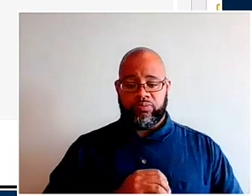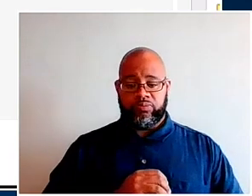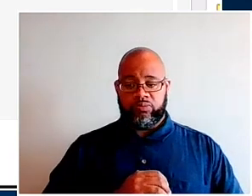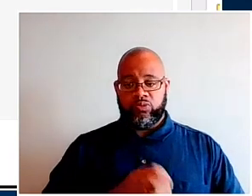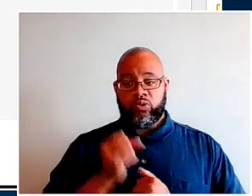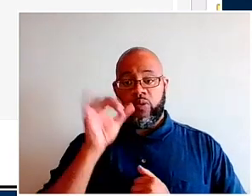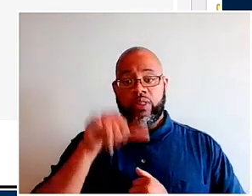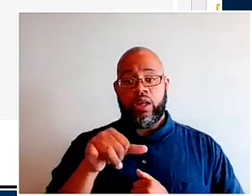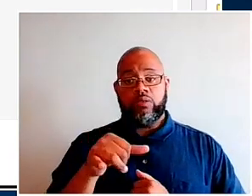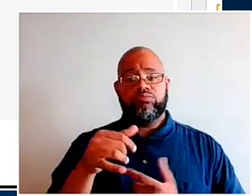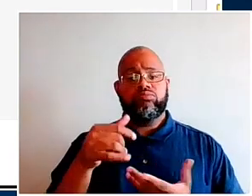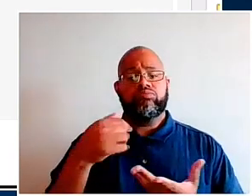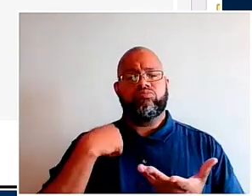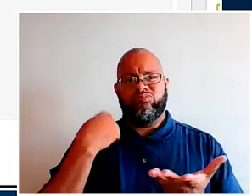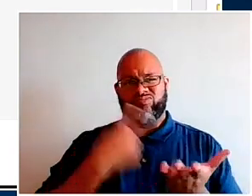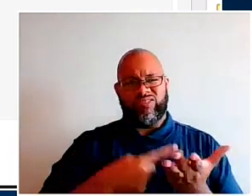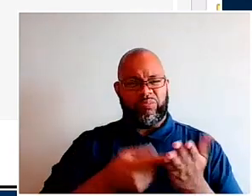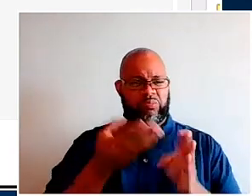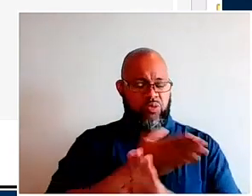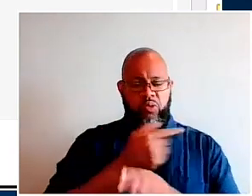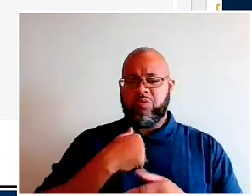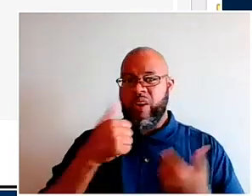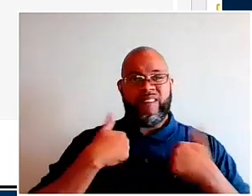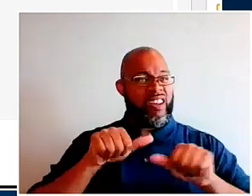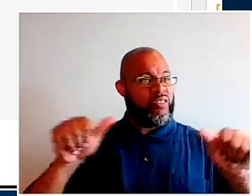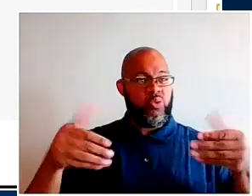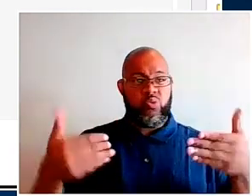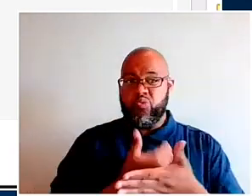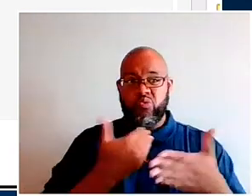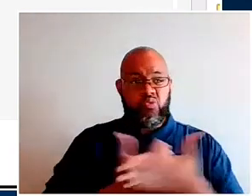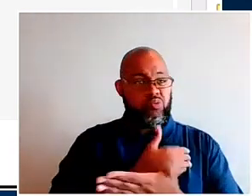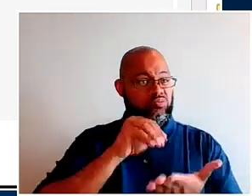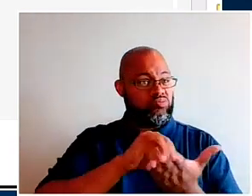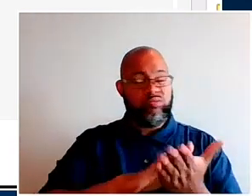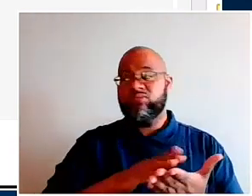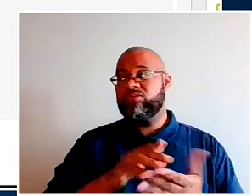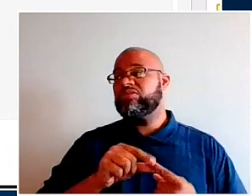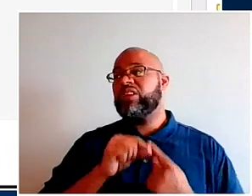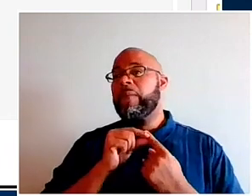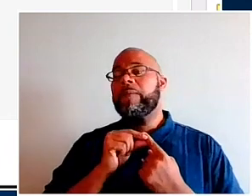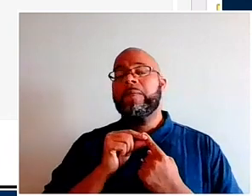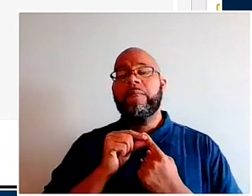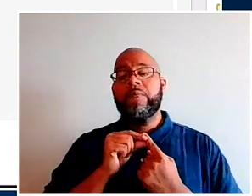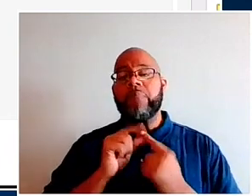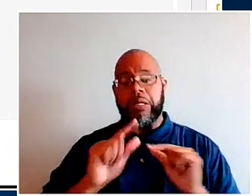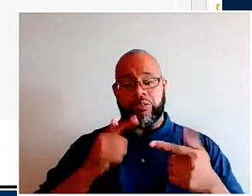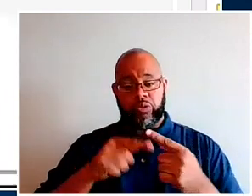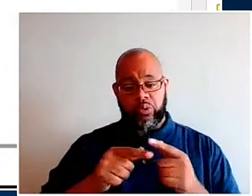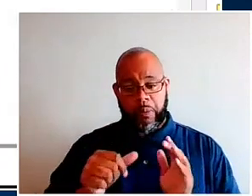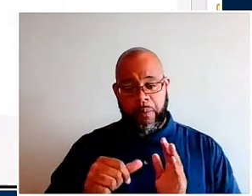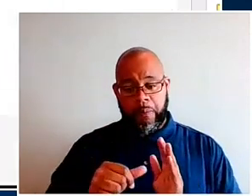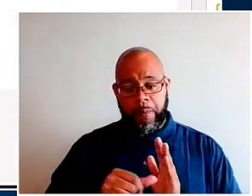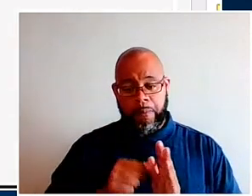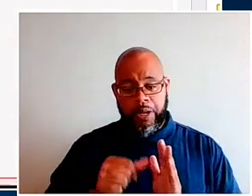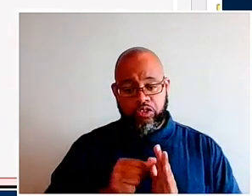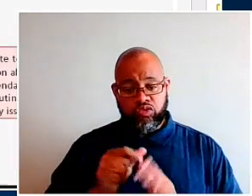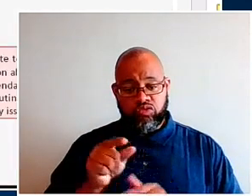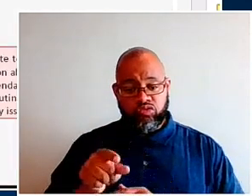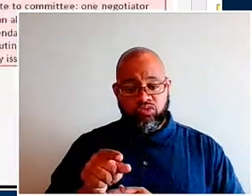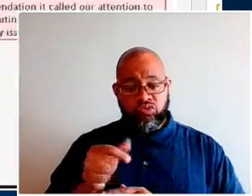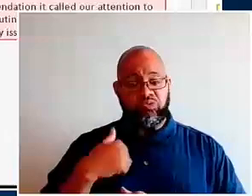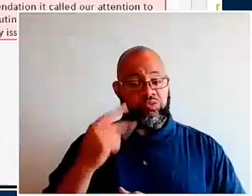This was one we proposed before. We don't have anything new here except for, if you will turn over to page 4, you'll see that we